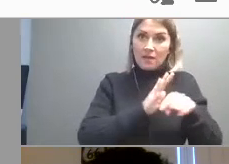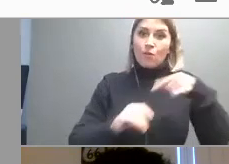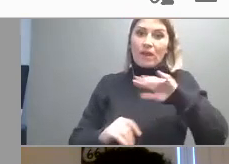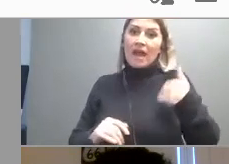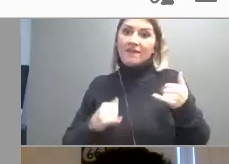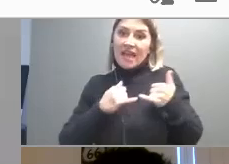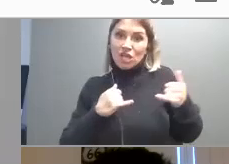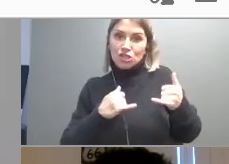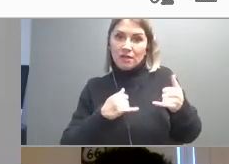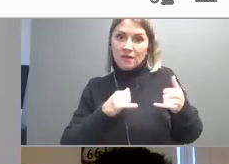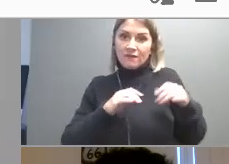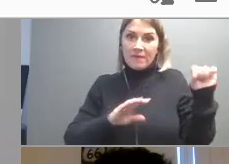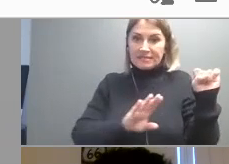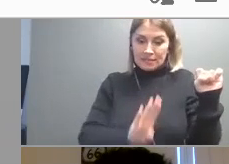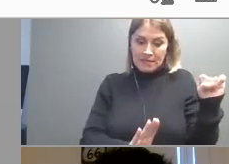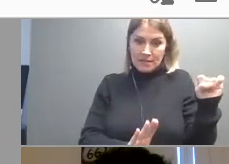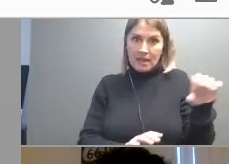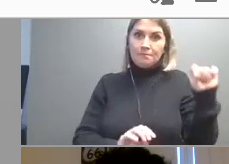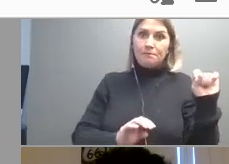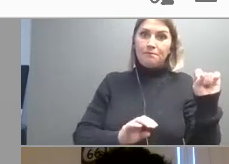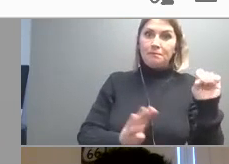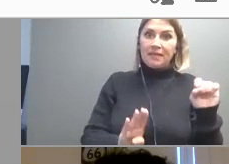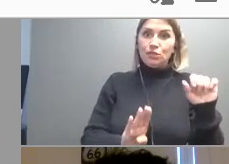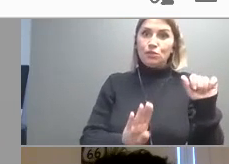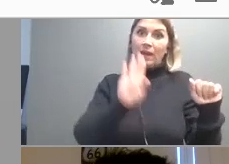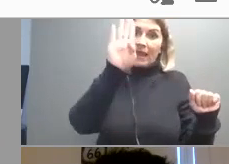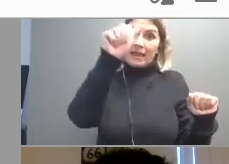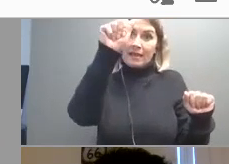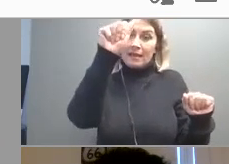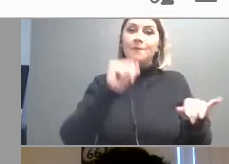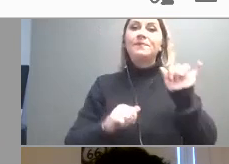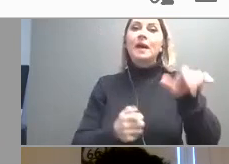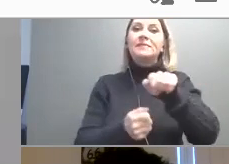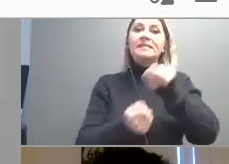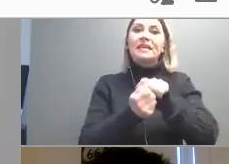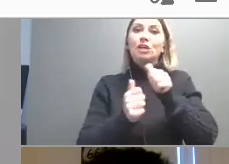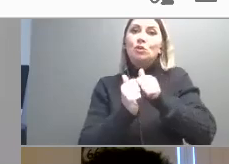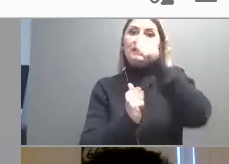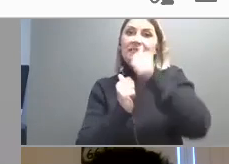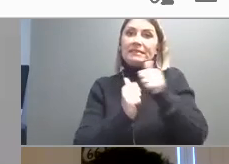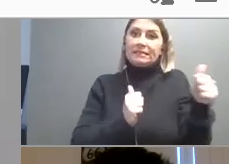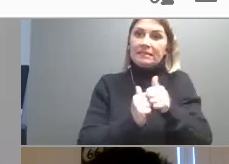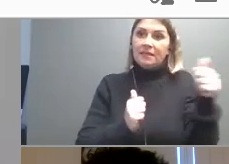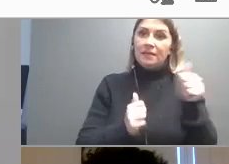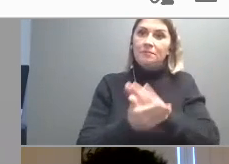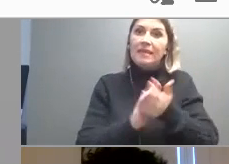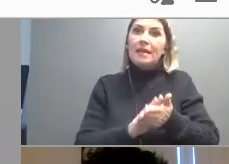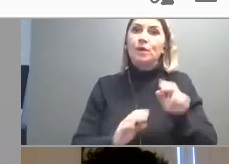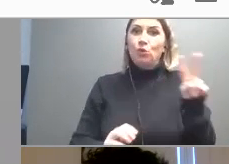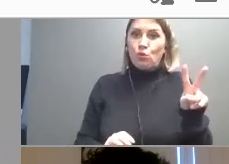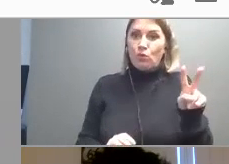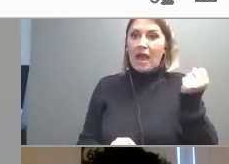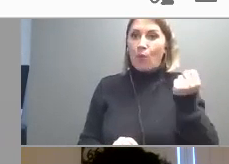that goes from S to B and then B to A. And this particular distance became 2.